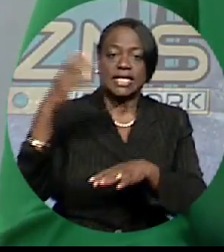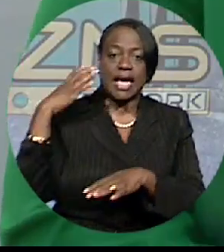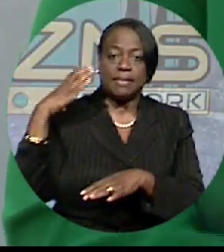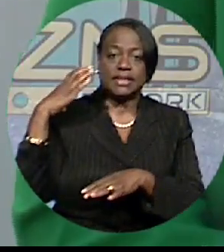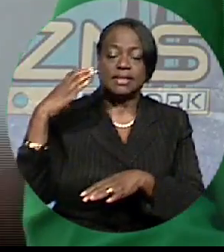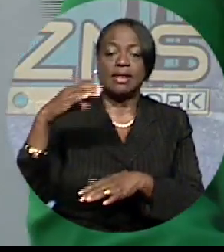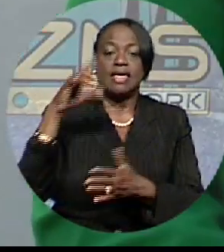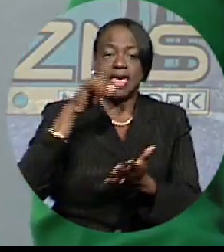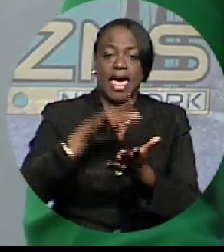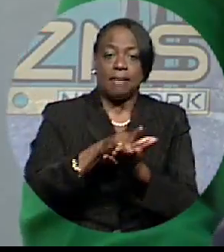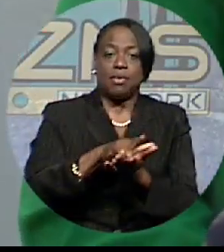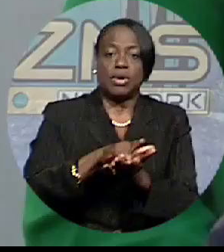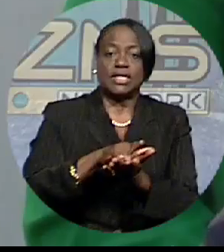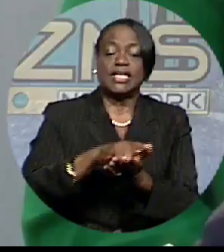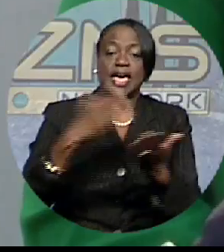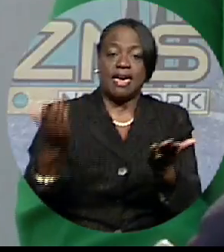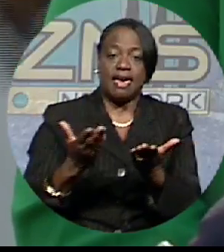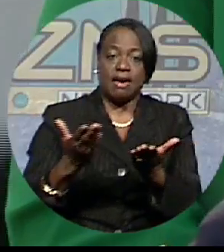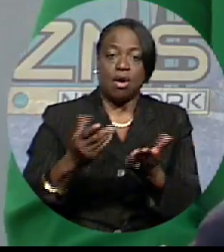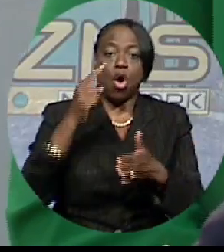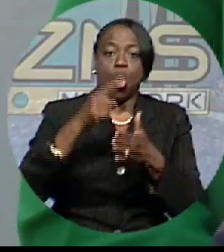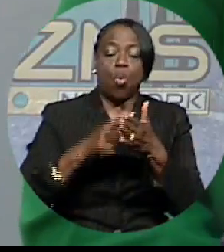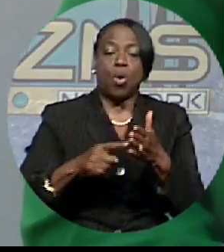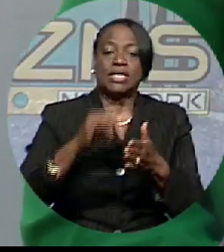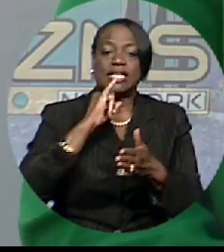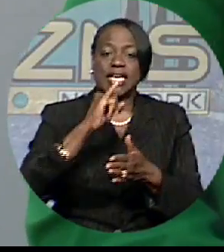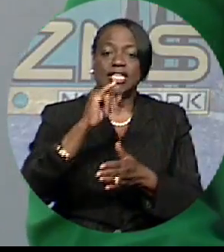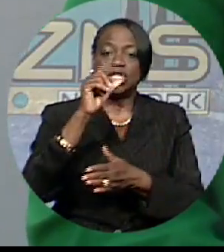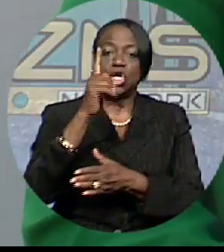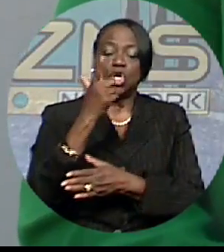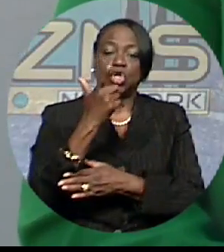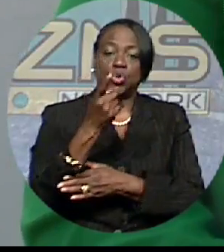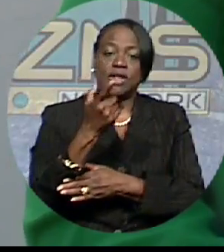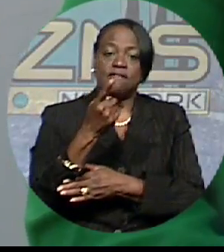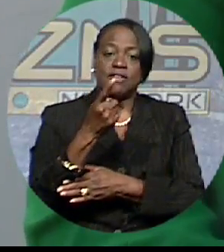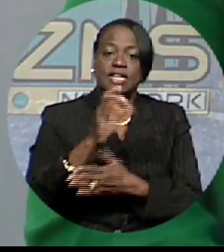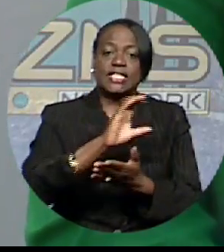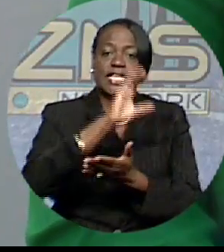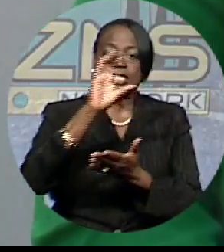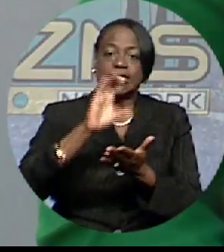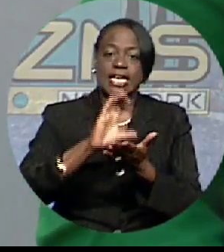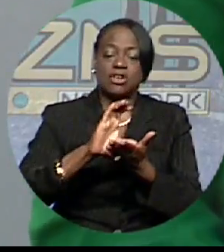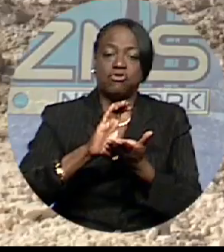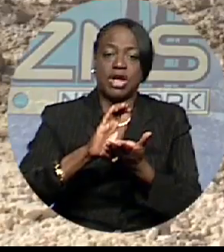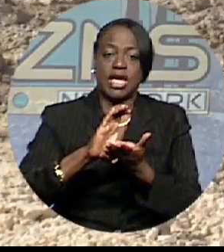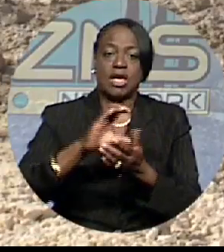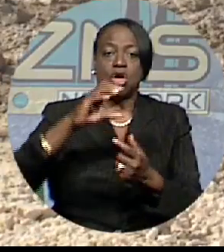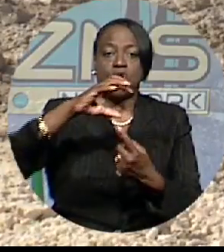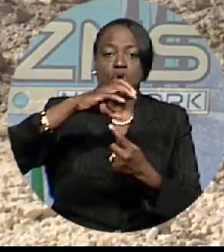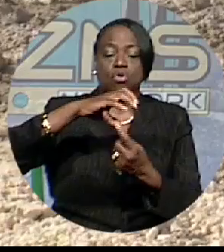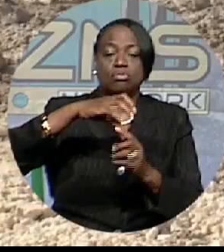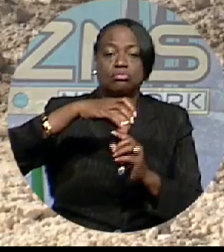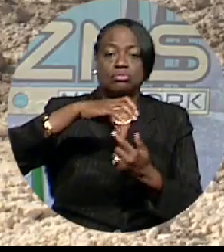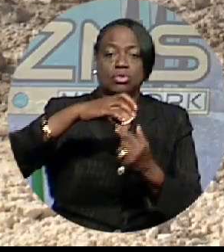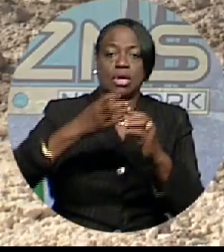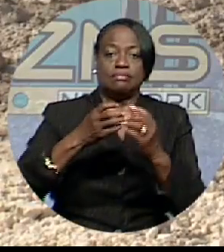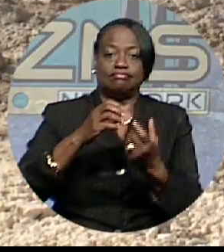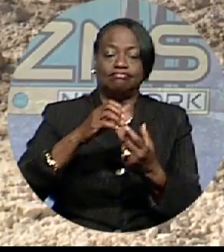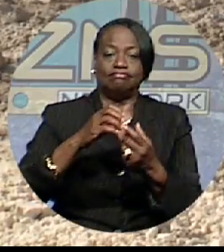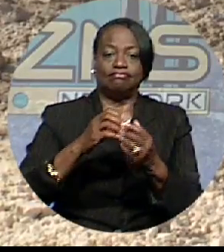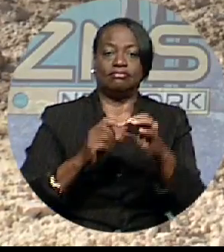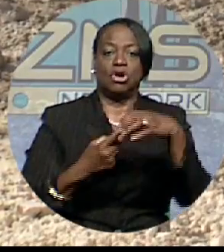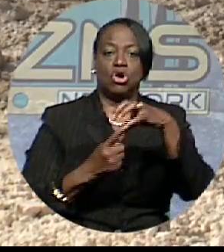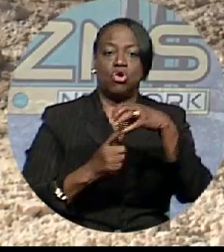environs here, what is in fact 21st century radar operation. Another component to this